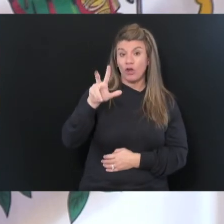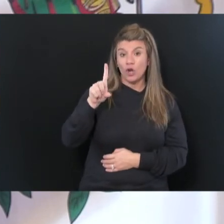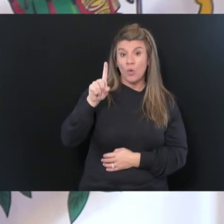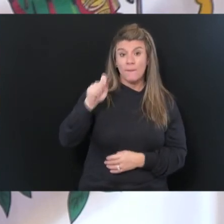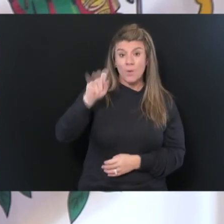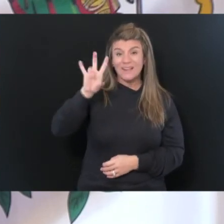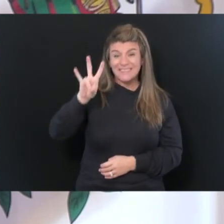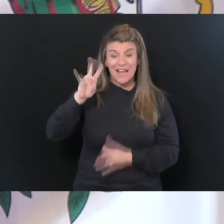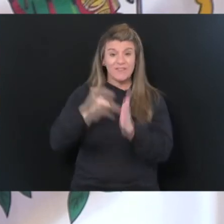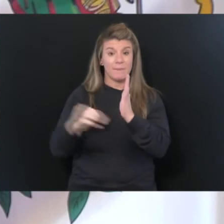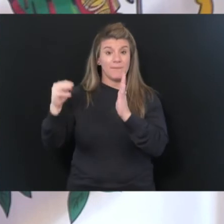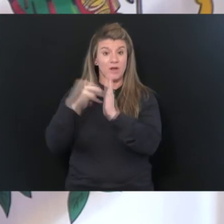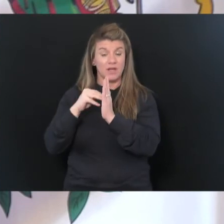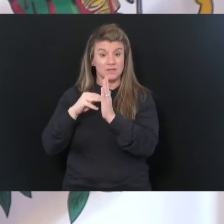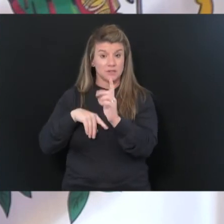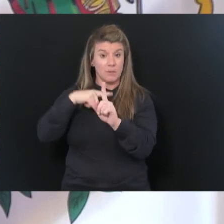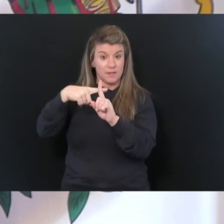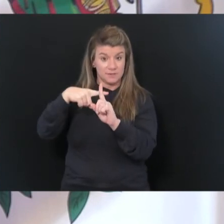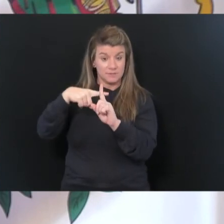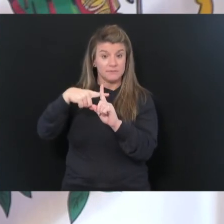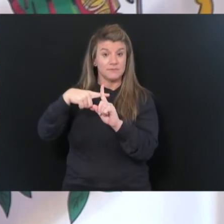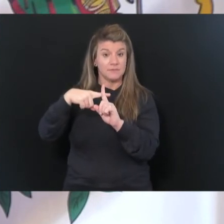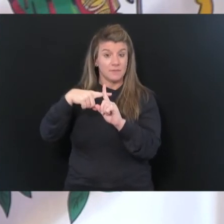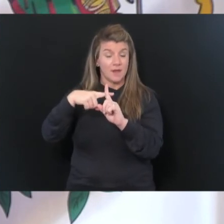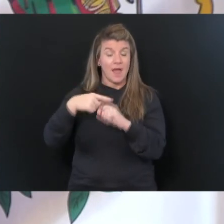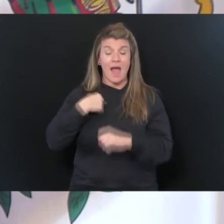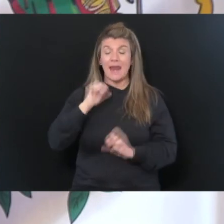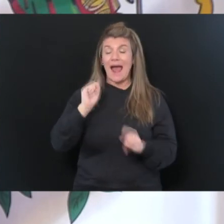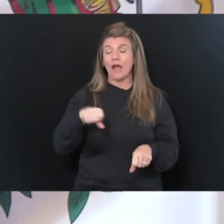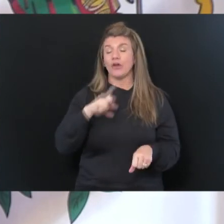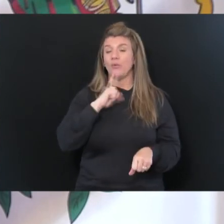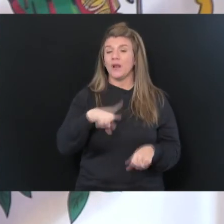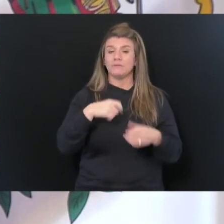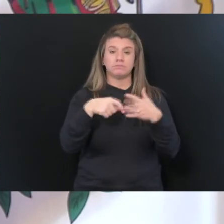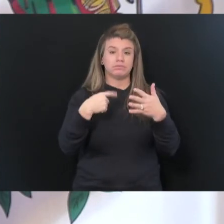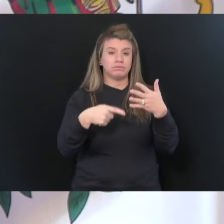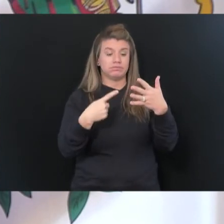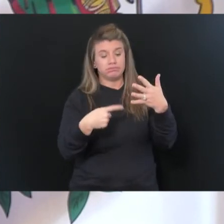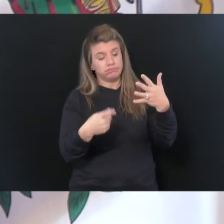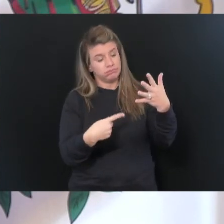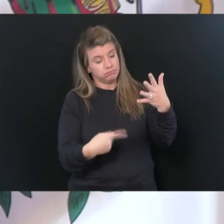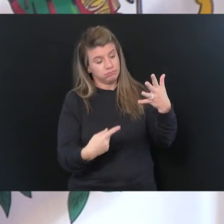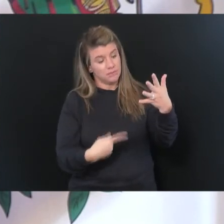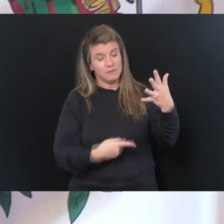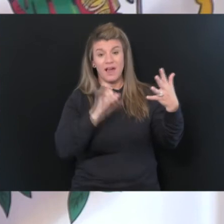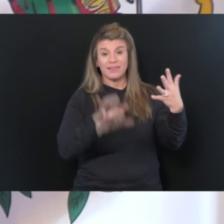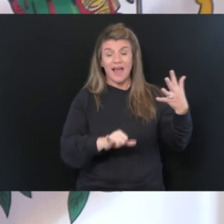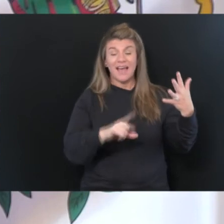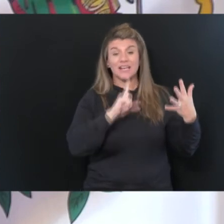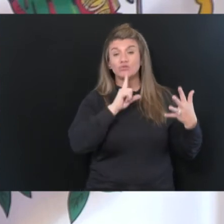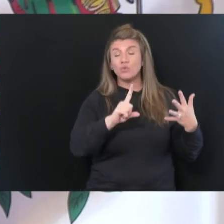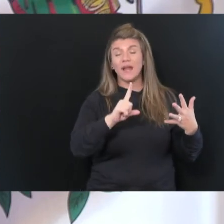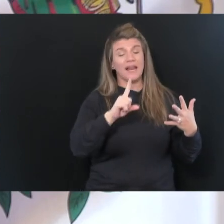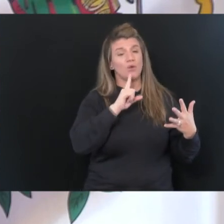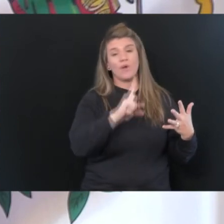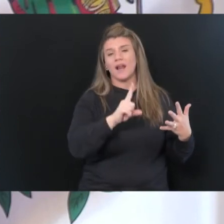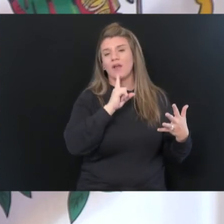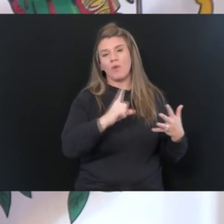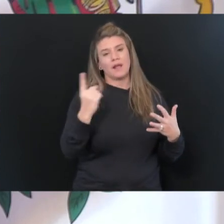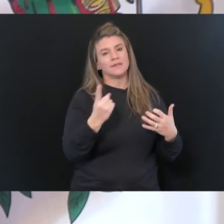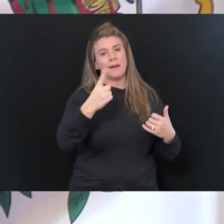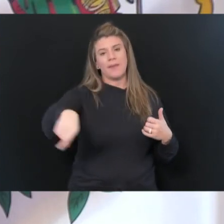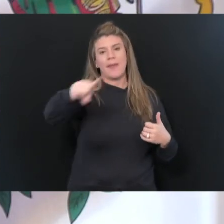$131.7 million of surplus, and I could go on and on and on about it. It's something that we should really be proud of